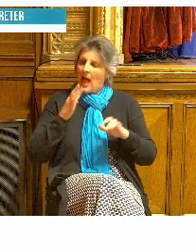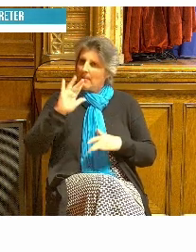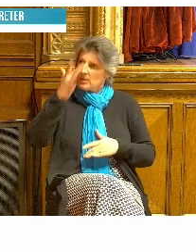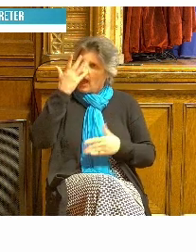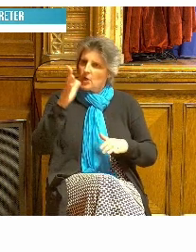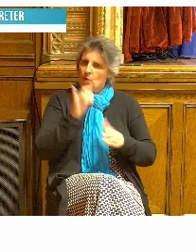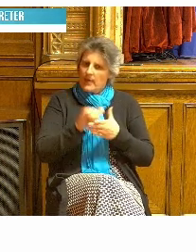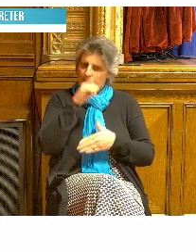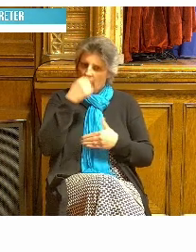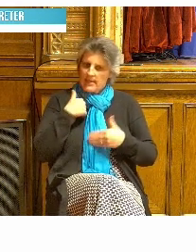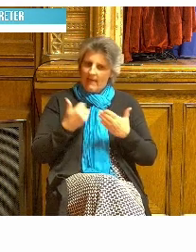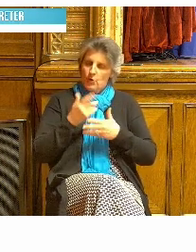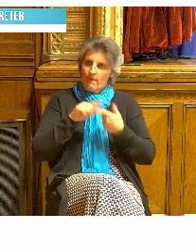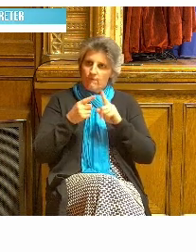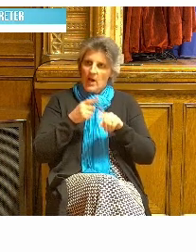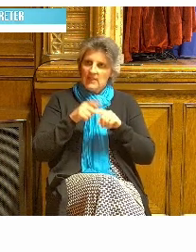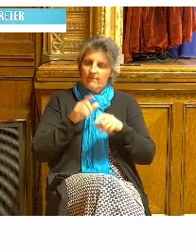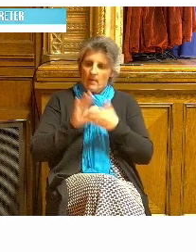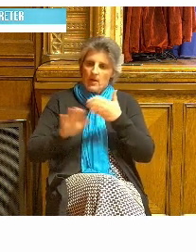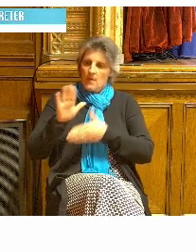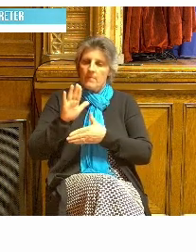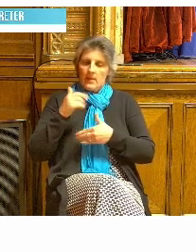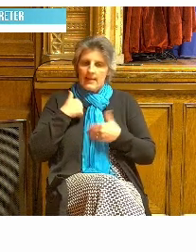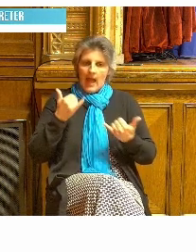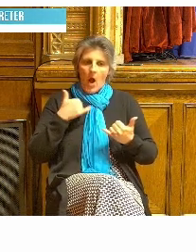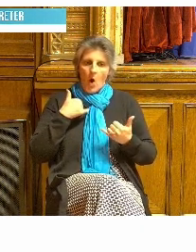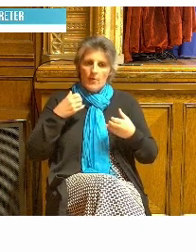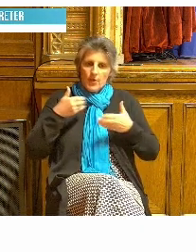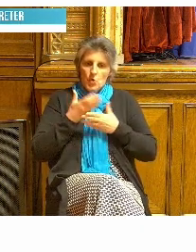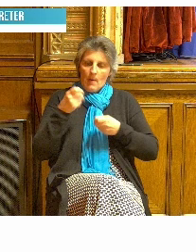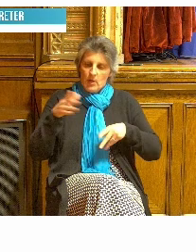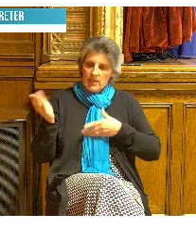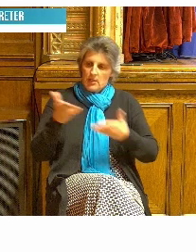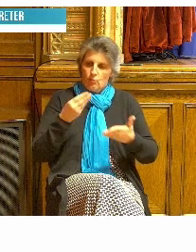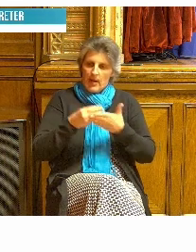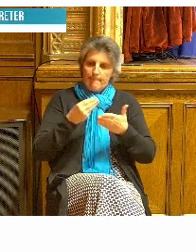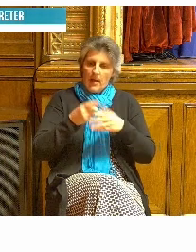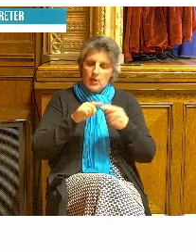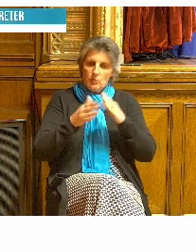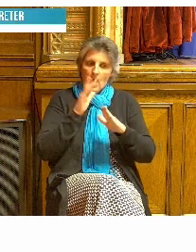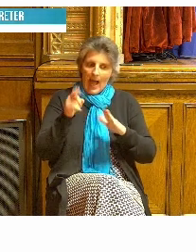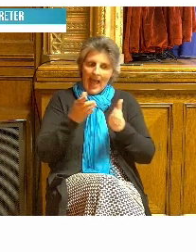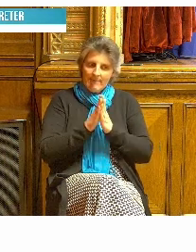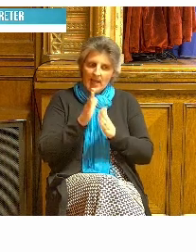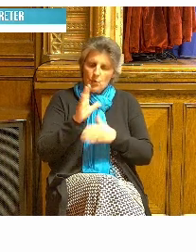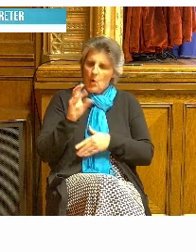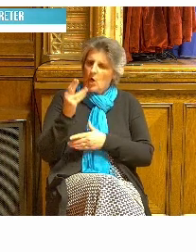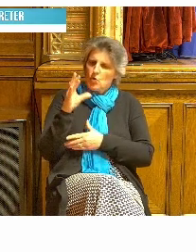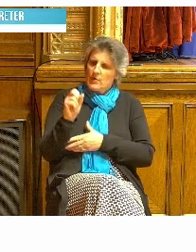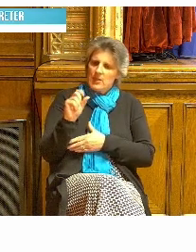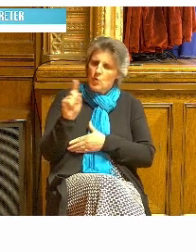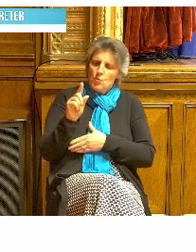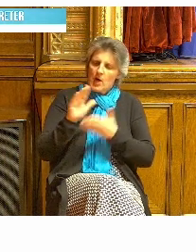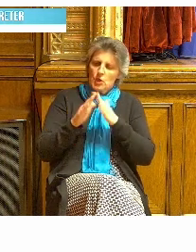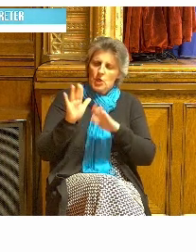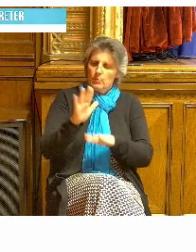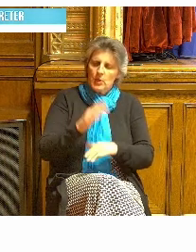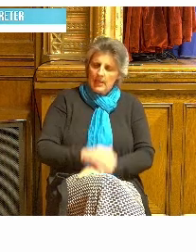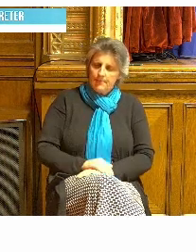And since I have new friends from over in Cambridge and new opportunities to bring money to communities, then I got to ask, well, Chris, where's your